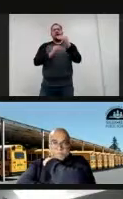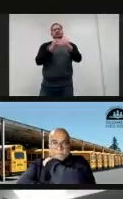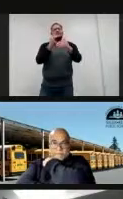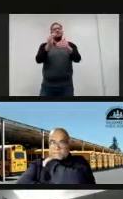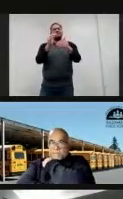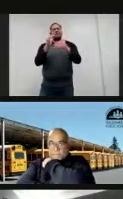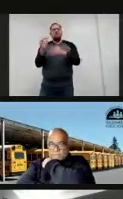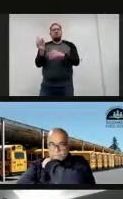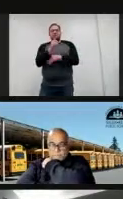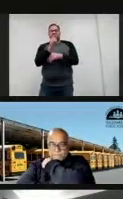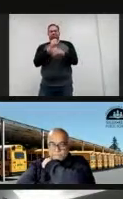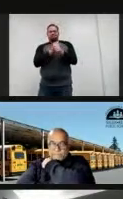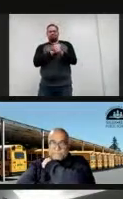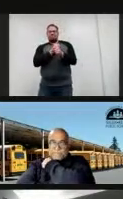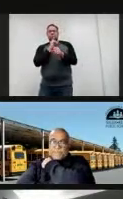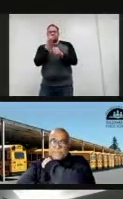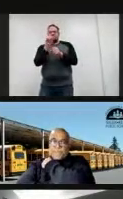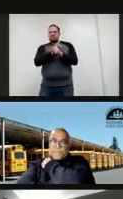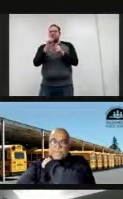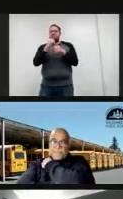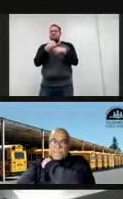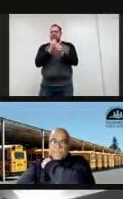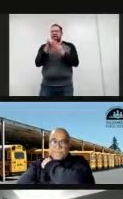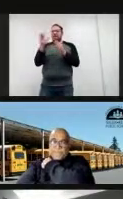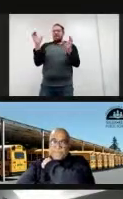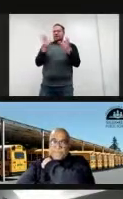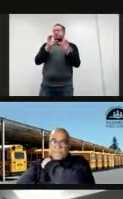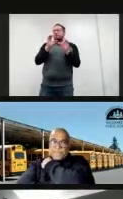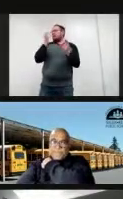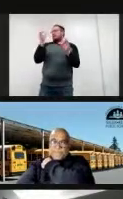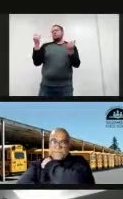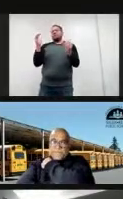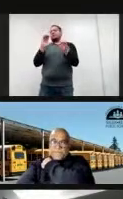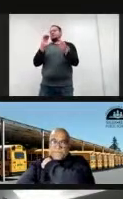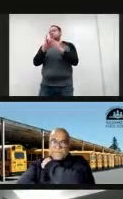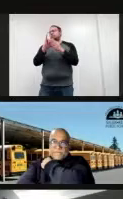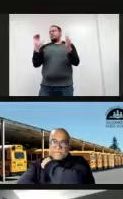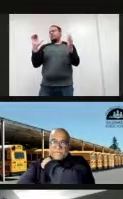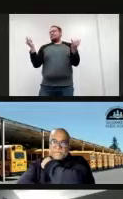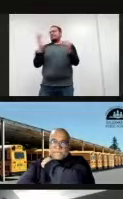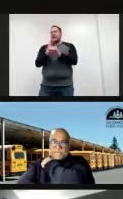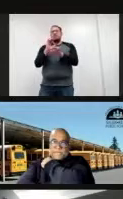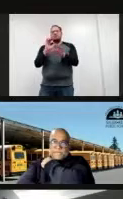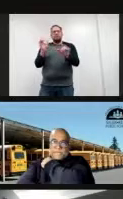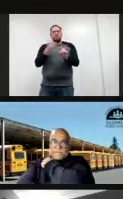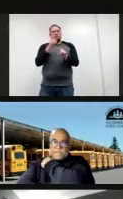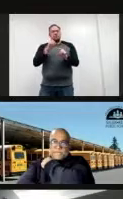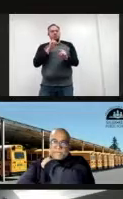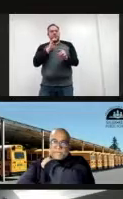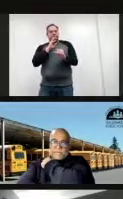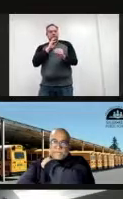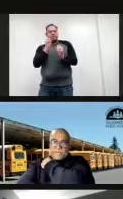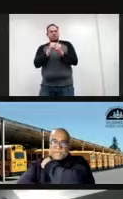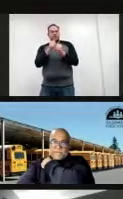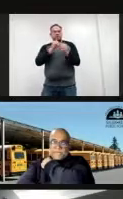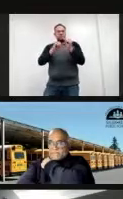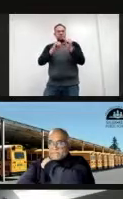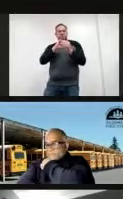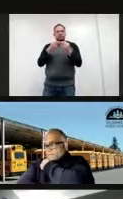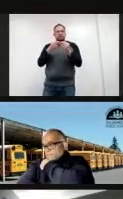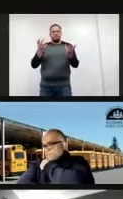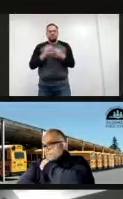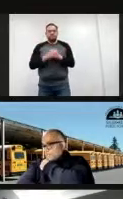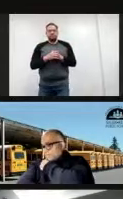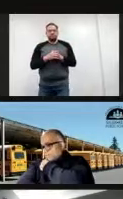you actually create that contract. That's not what you're doing tonight. Tonight, you're engaging in a conversation with each other about what